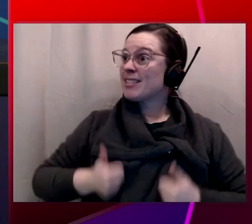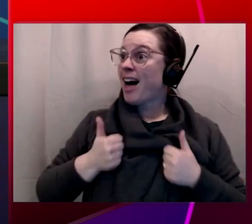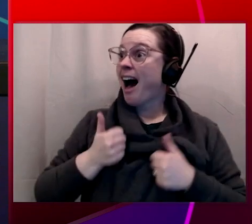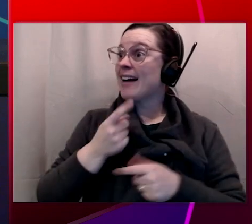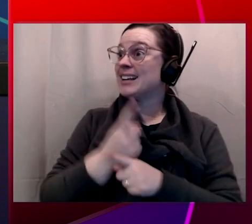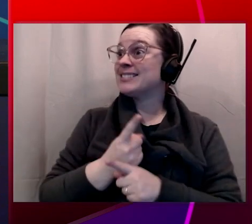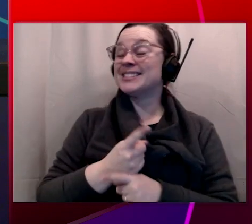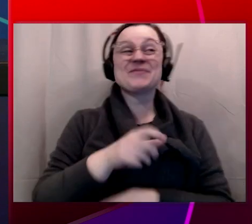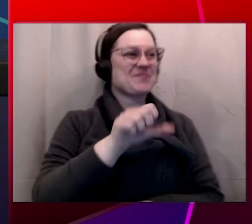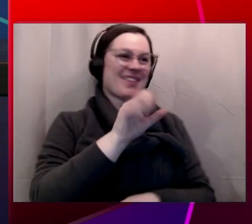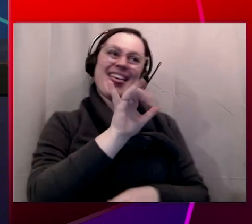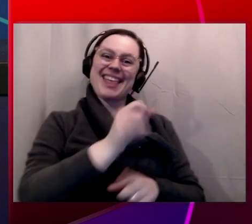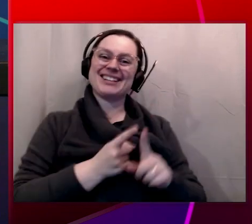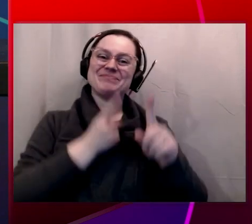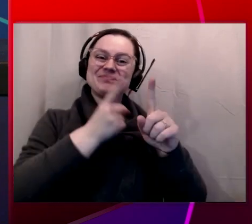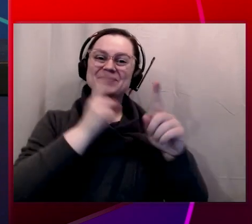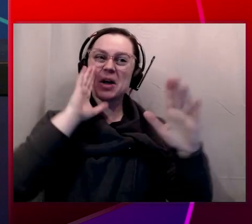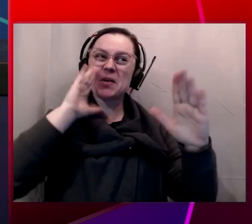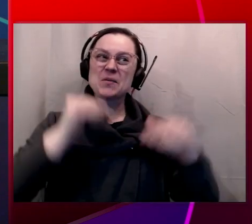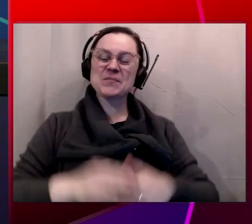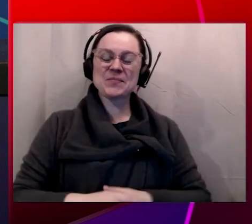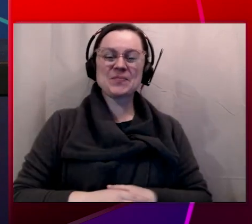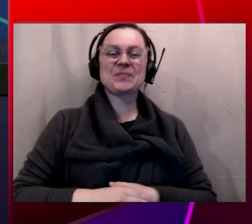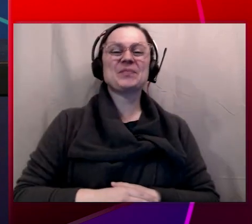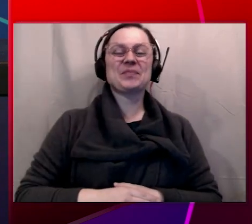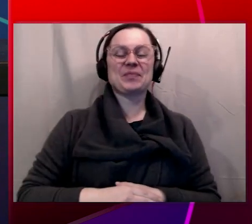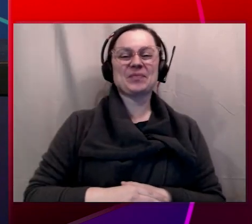that's the hope eventually.